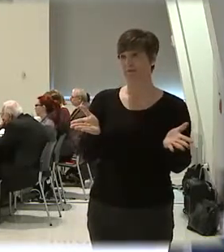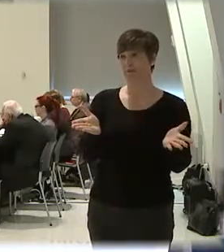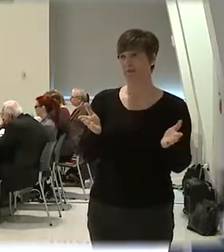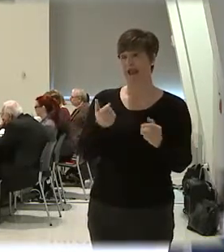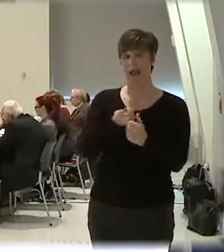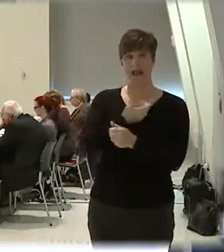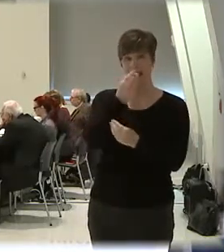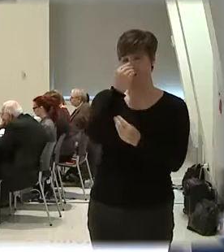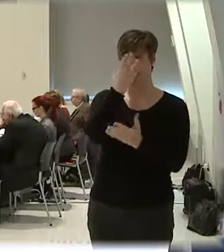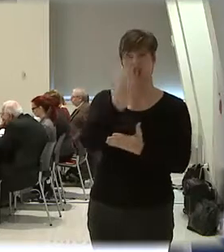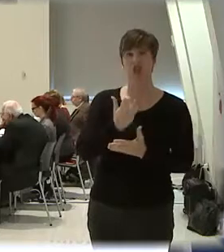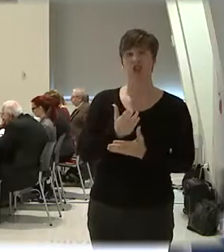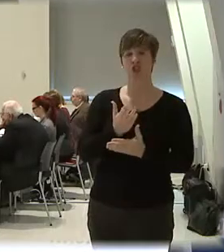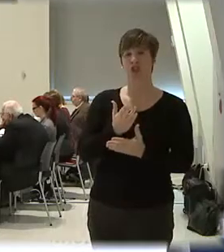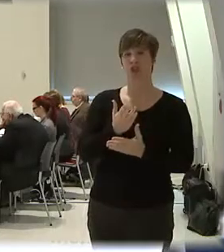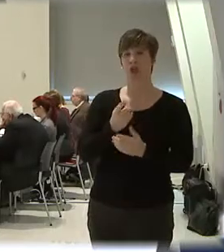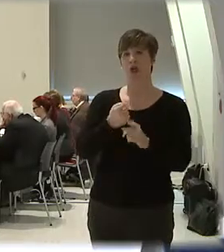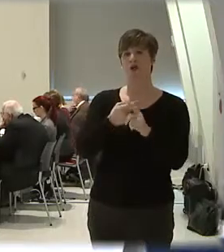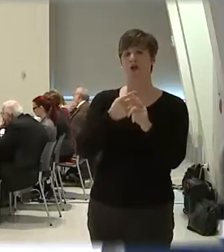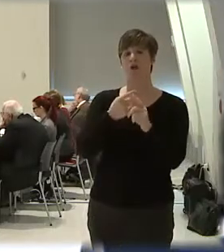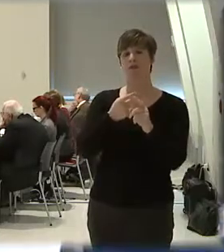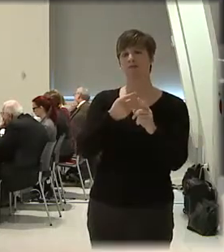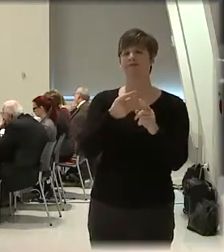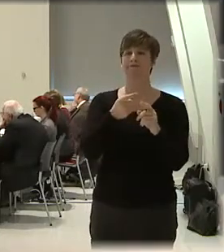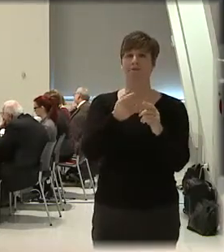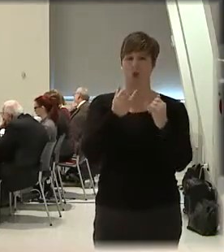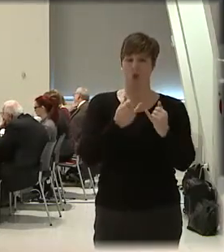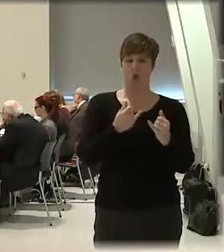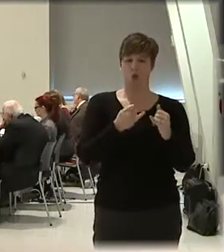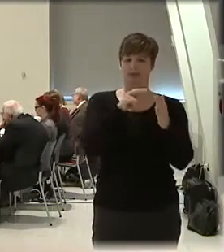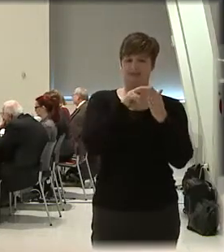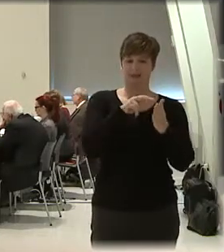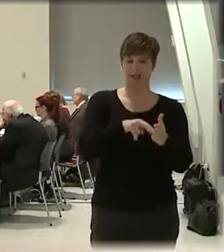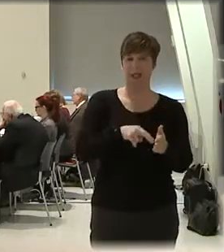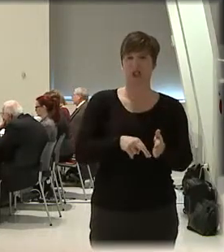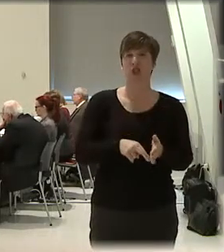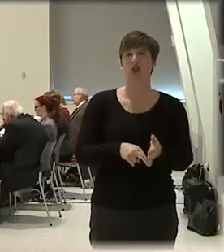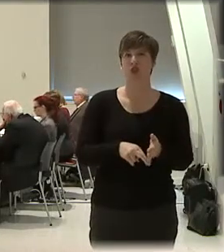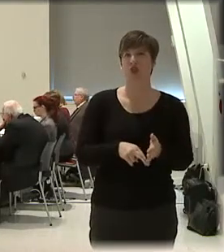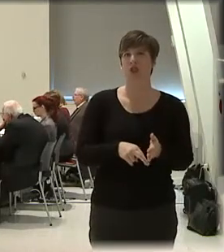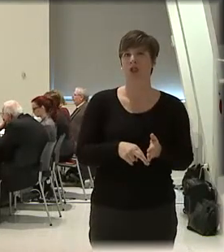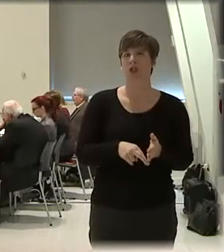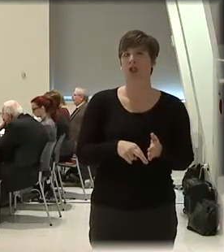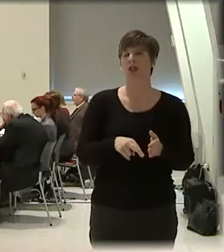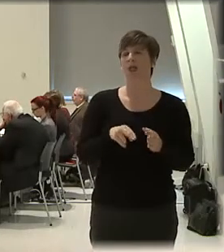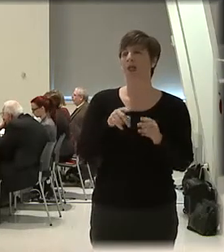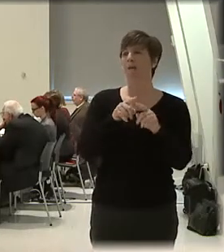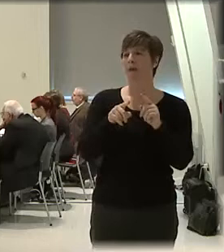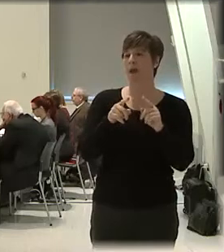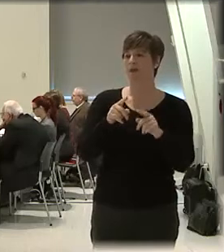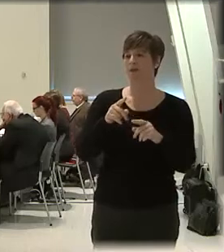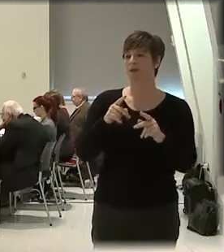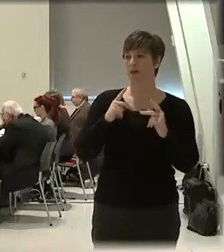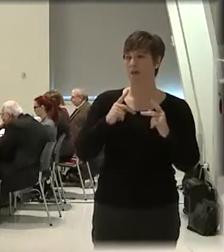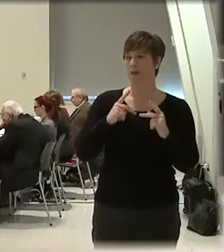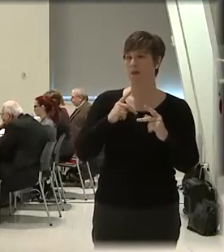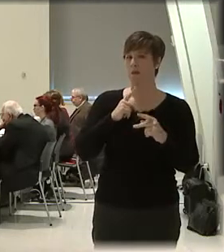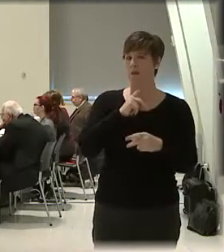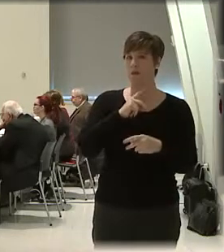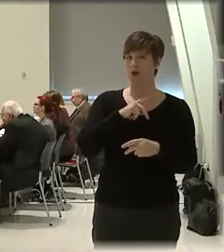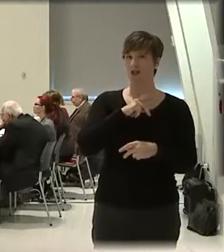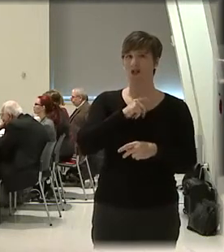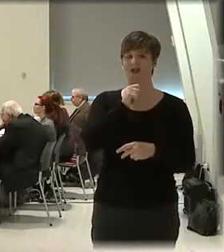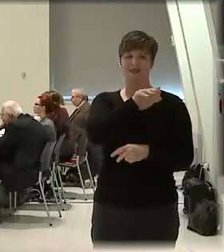any information from the ongoing investigation. But in addition, my personnel, the camera is